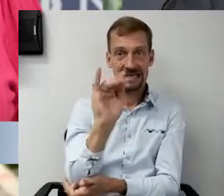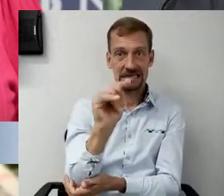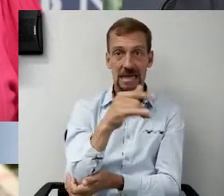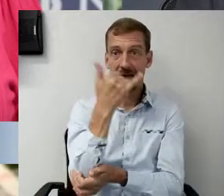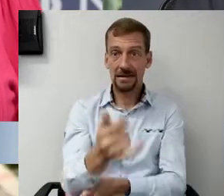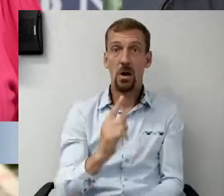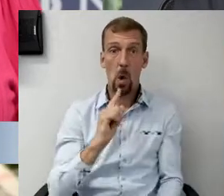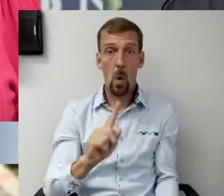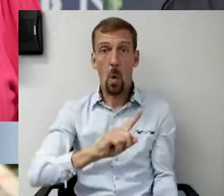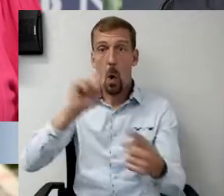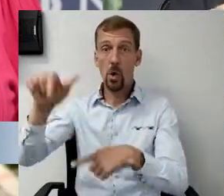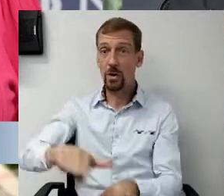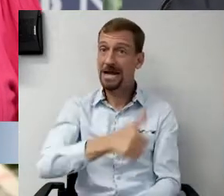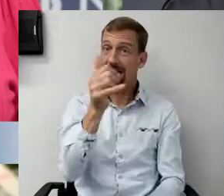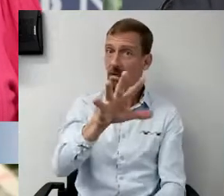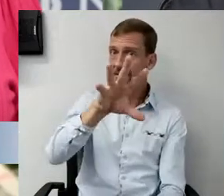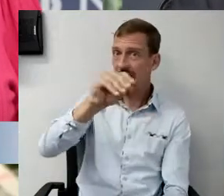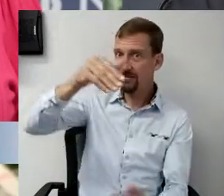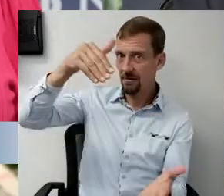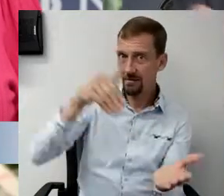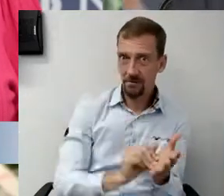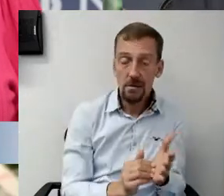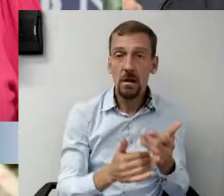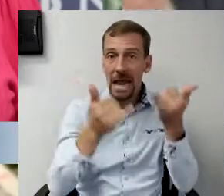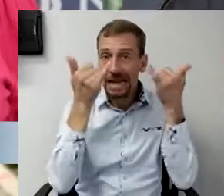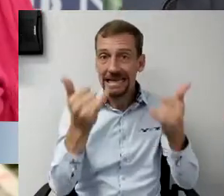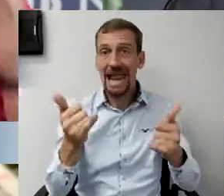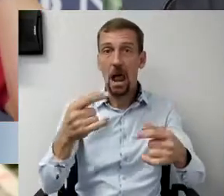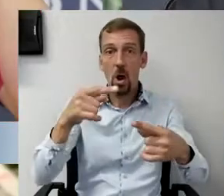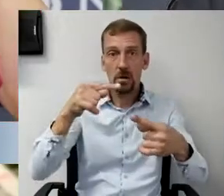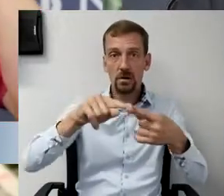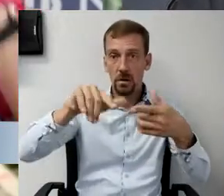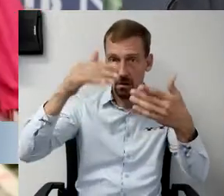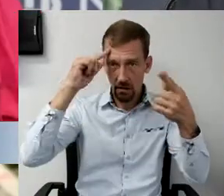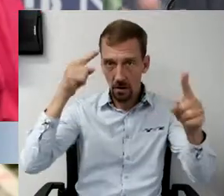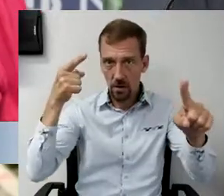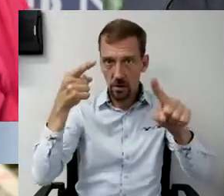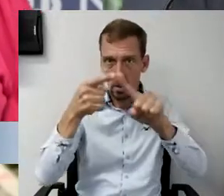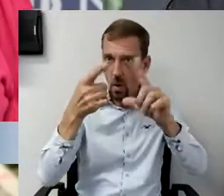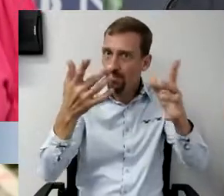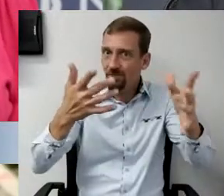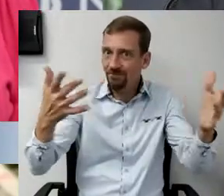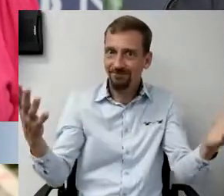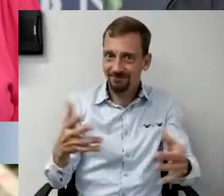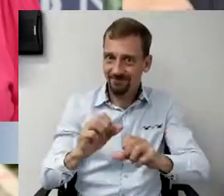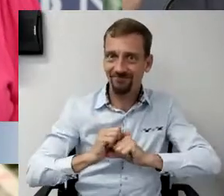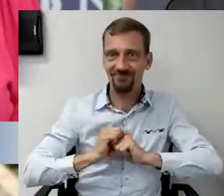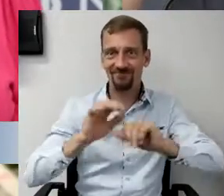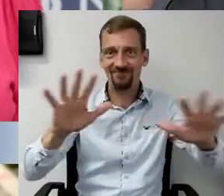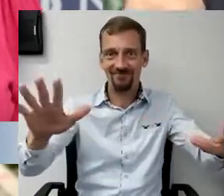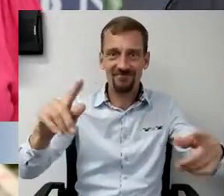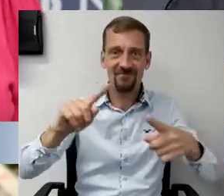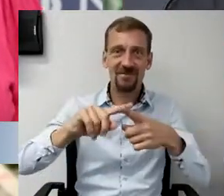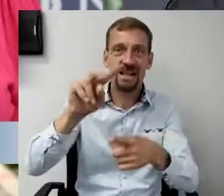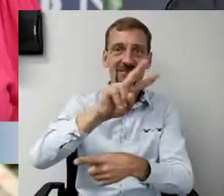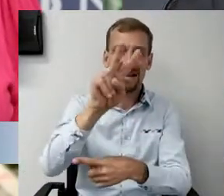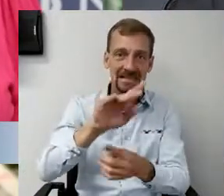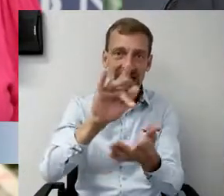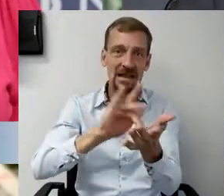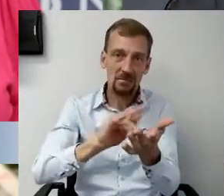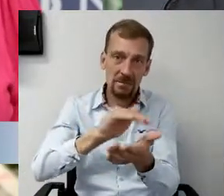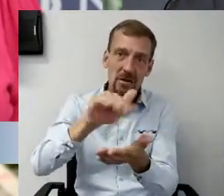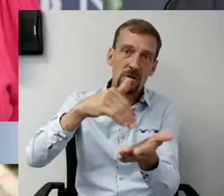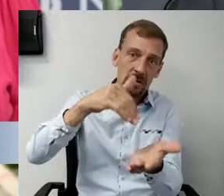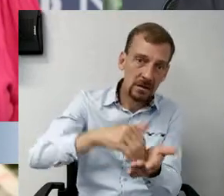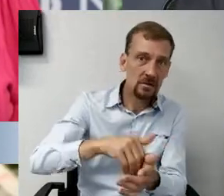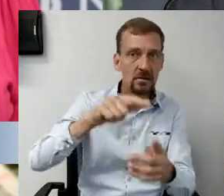on order. And our intention is to deploy them out throughout the county to our urgent care centers, Visalia Medical Clinic, our rural